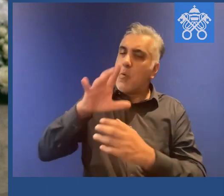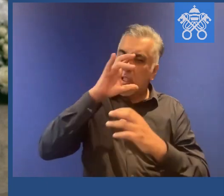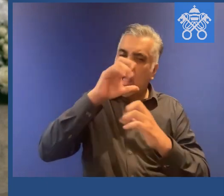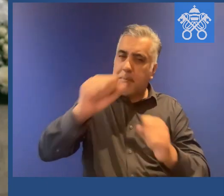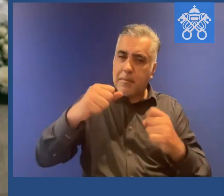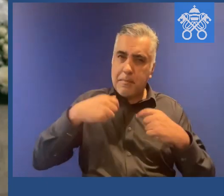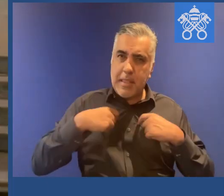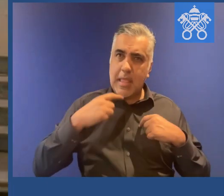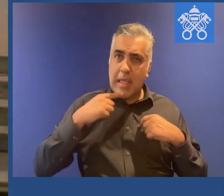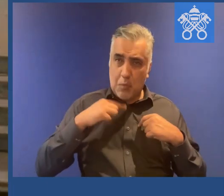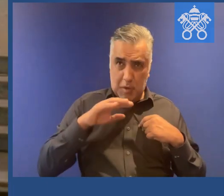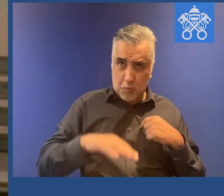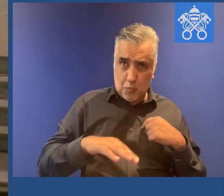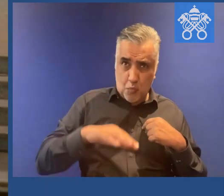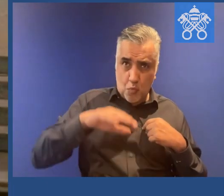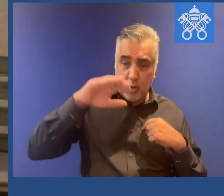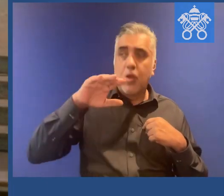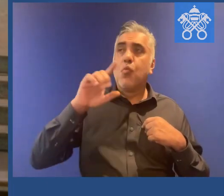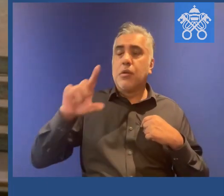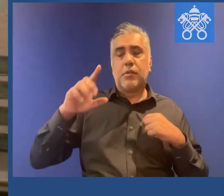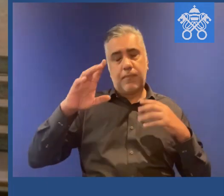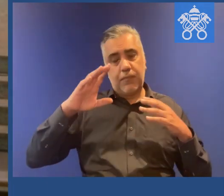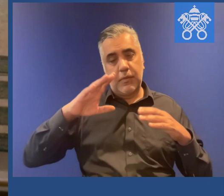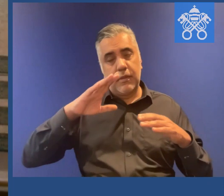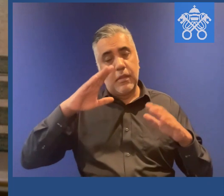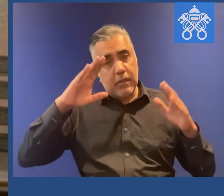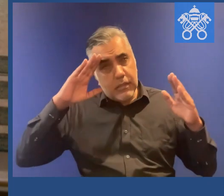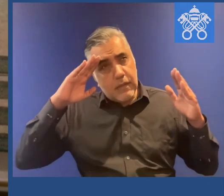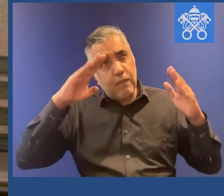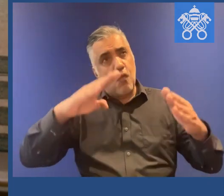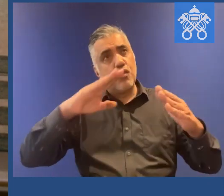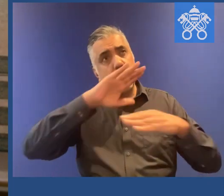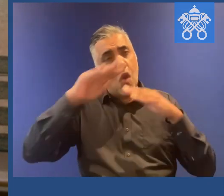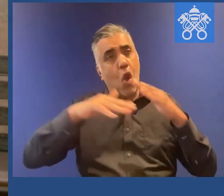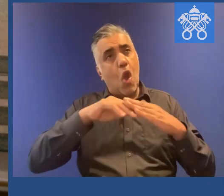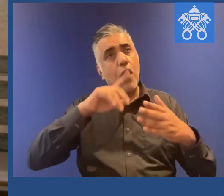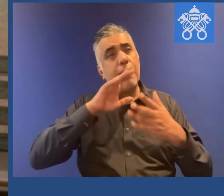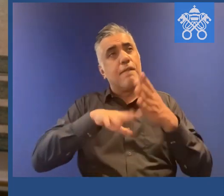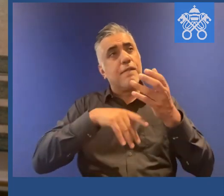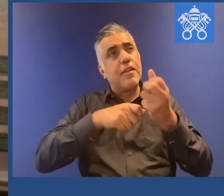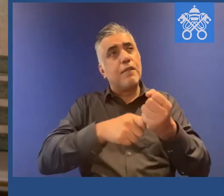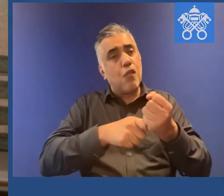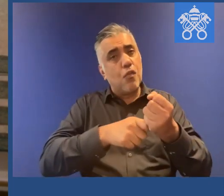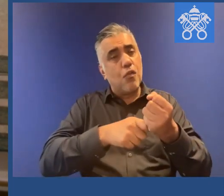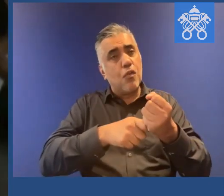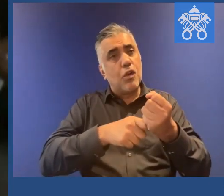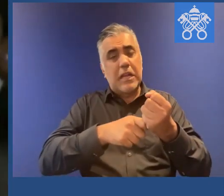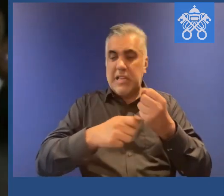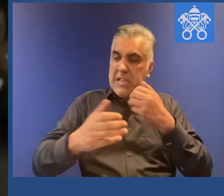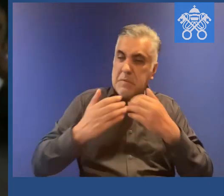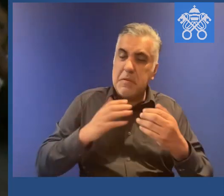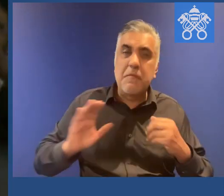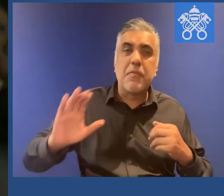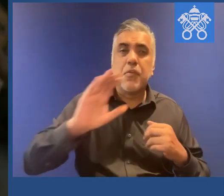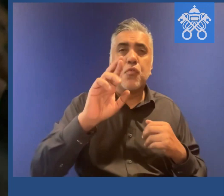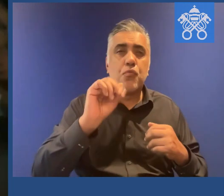me as a child was the devotion of all the faithful, irrespective of